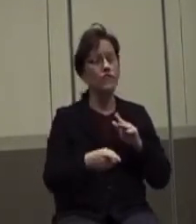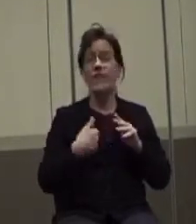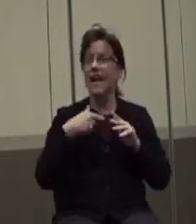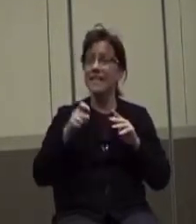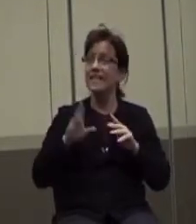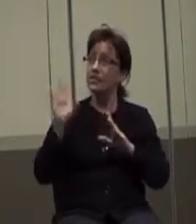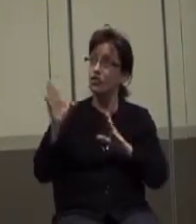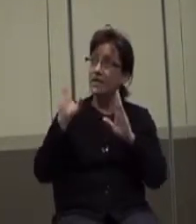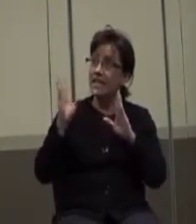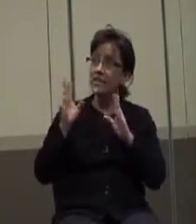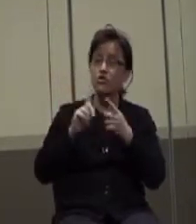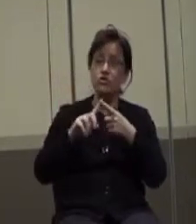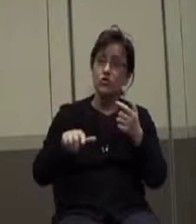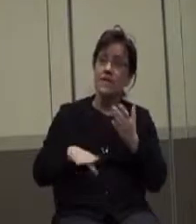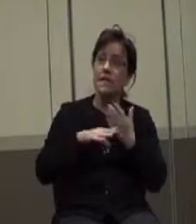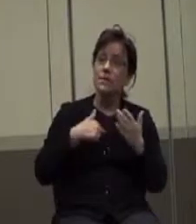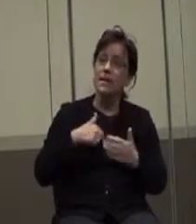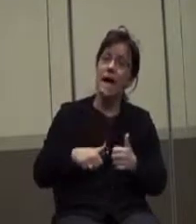to throw me out.